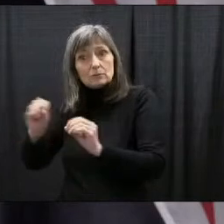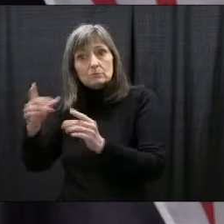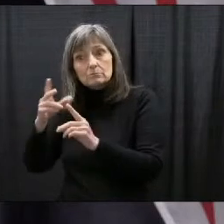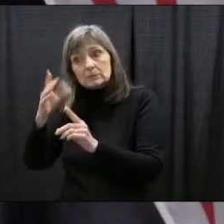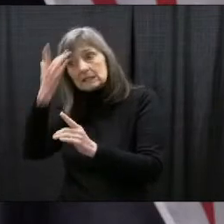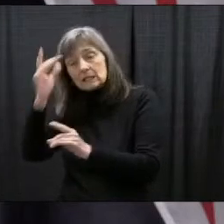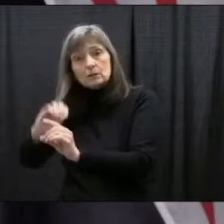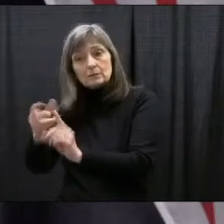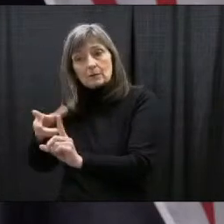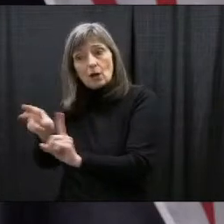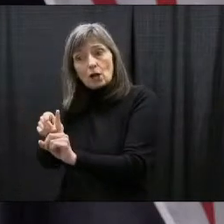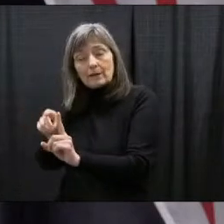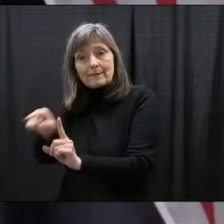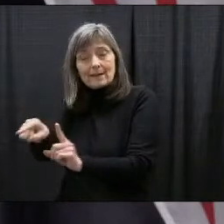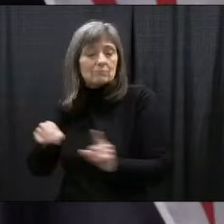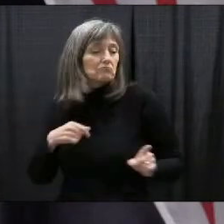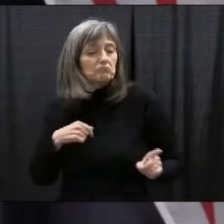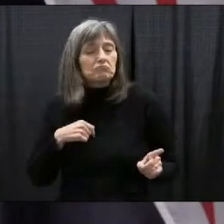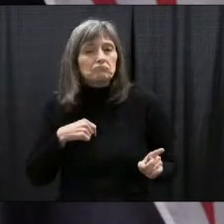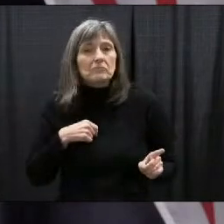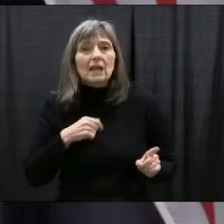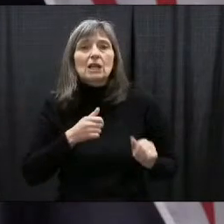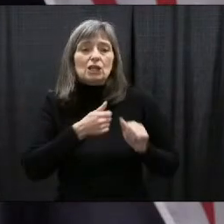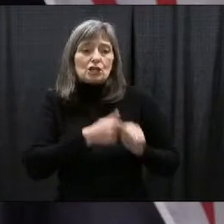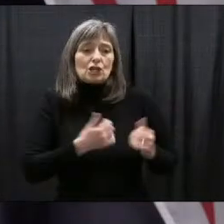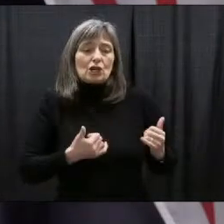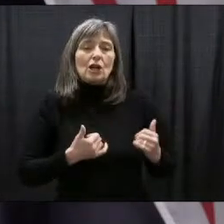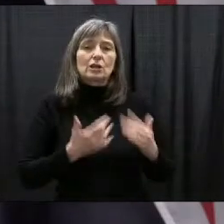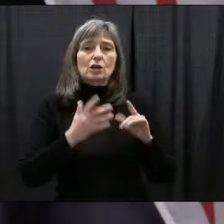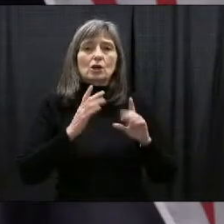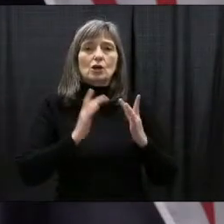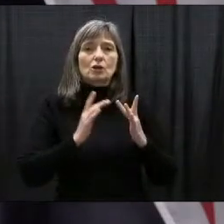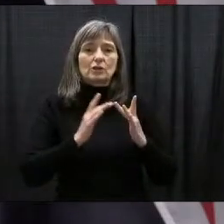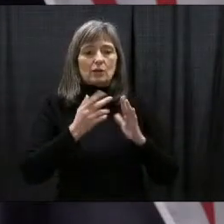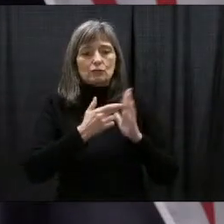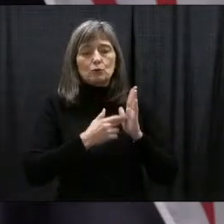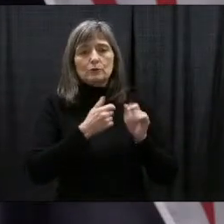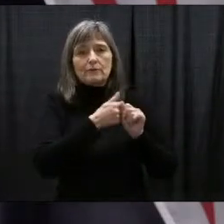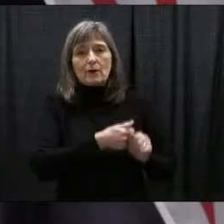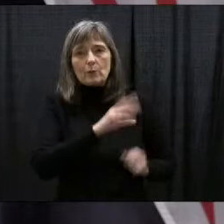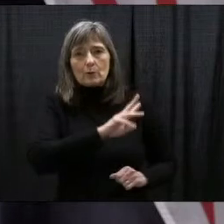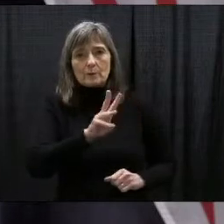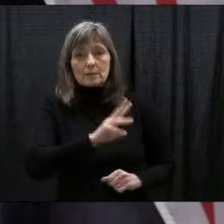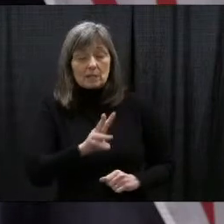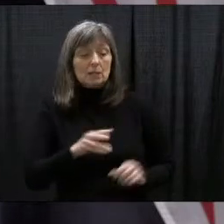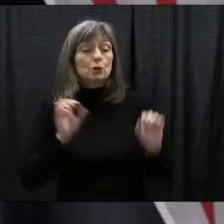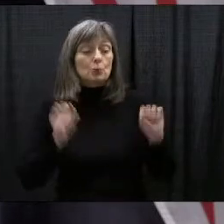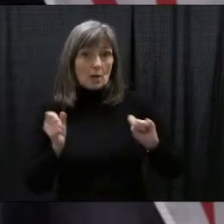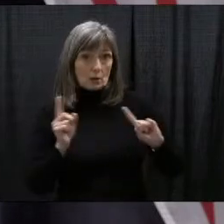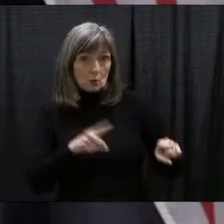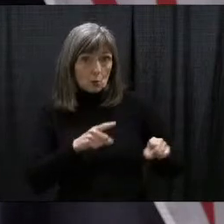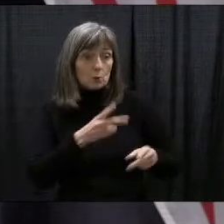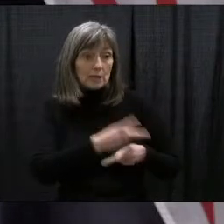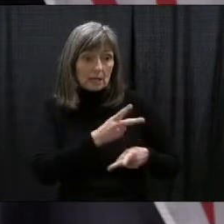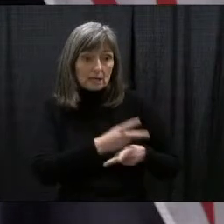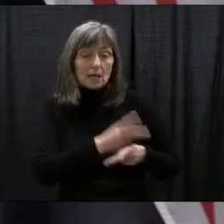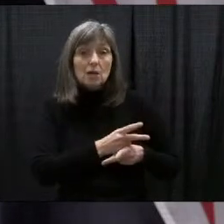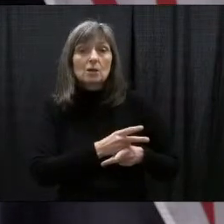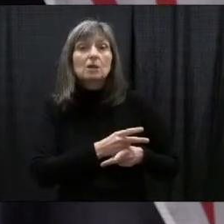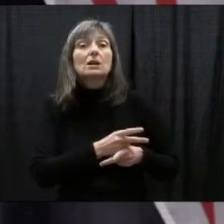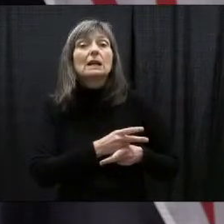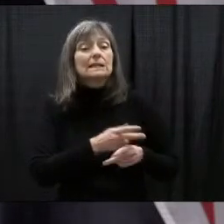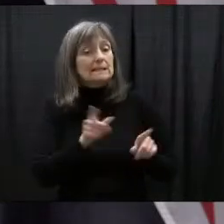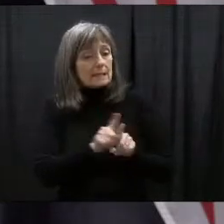can follow modified isolation as outlined in current contact guidance on our website. They can attend daycare during the 5-day